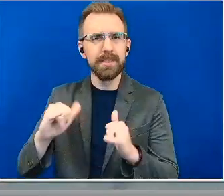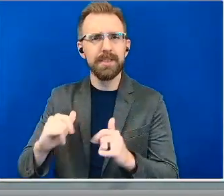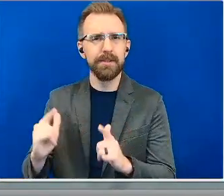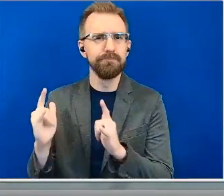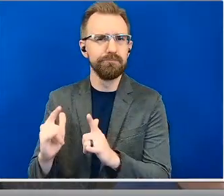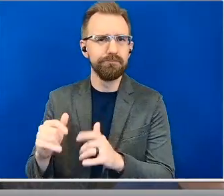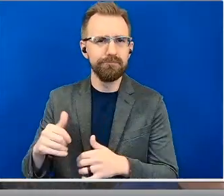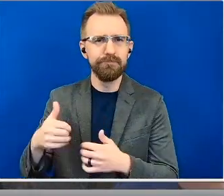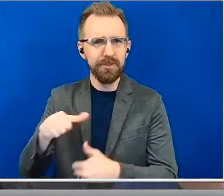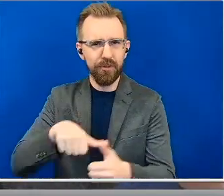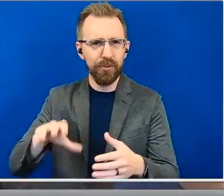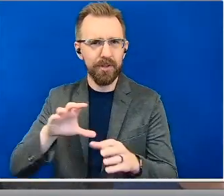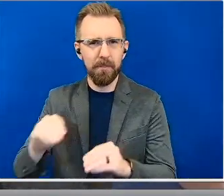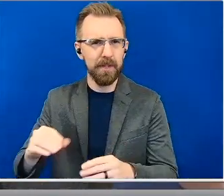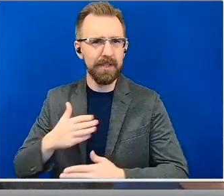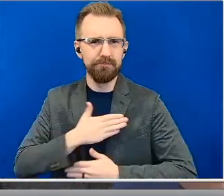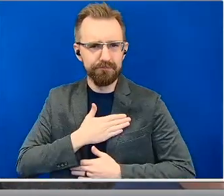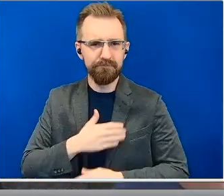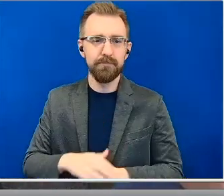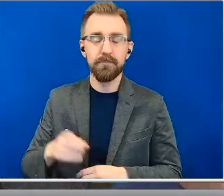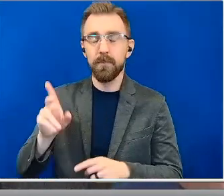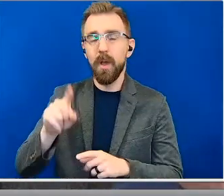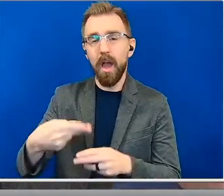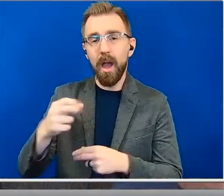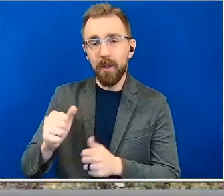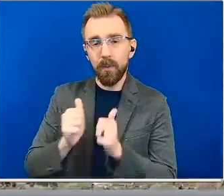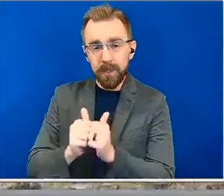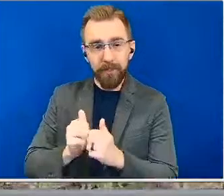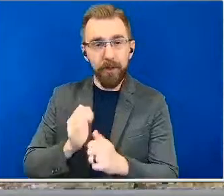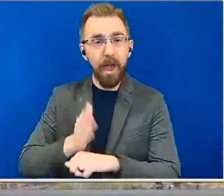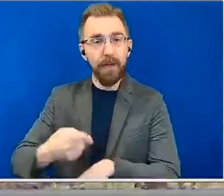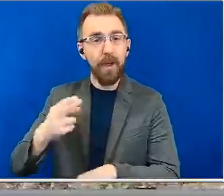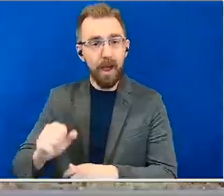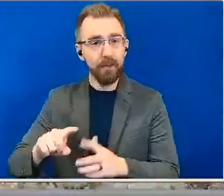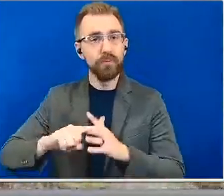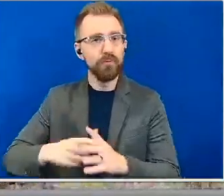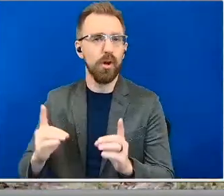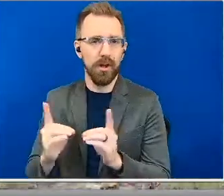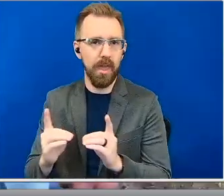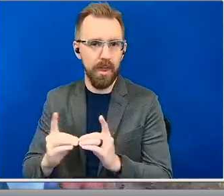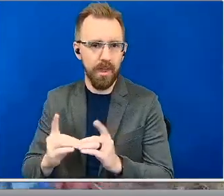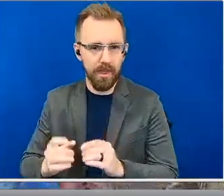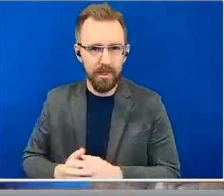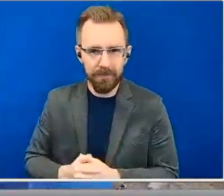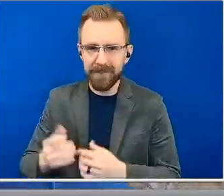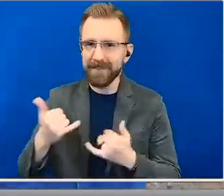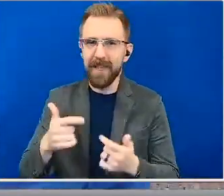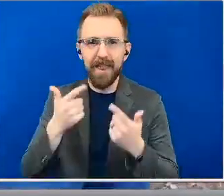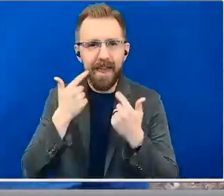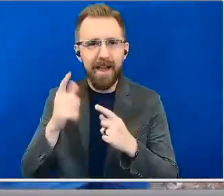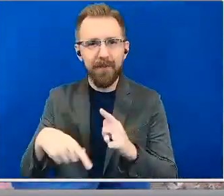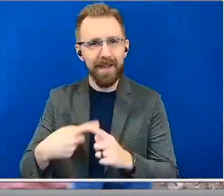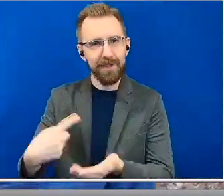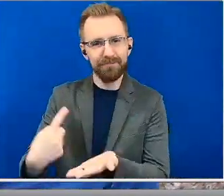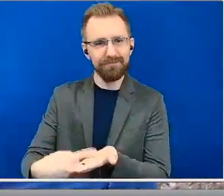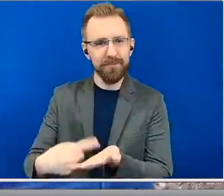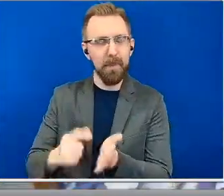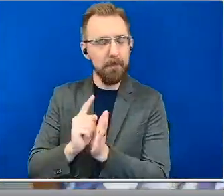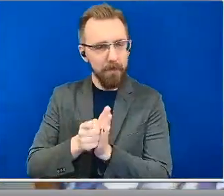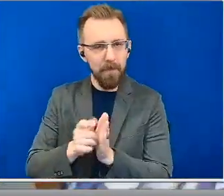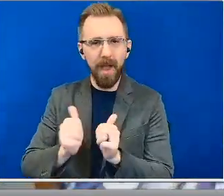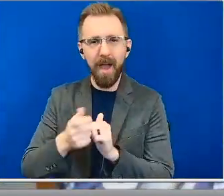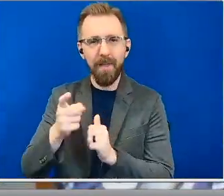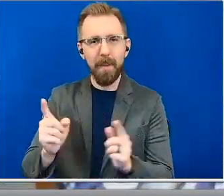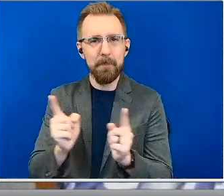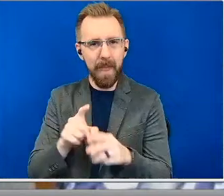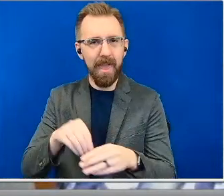school together. Then right after high school, we started dating. And they still laugh when talking about the moment they met in high school.